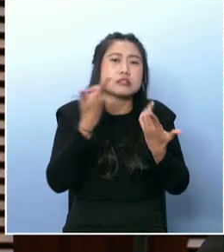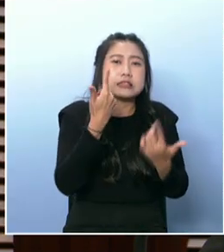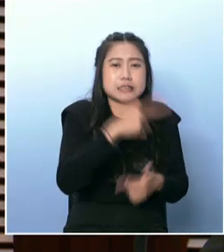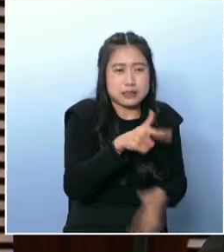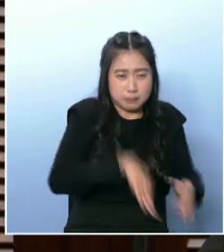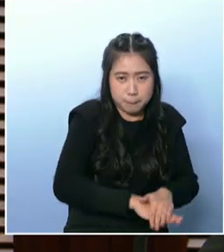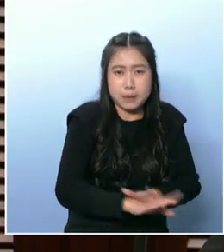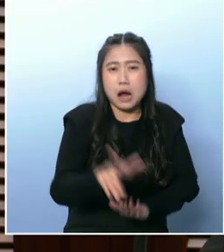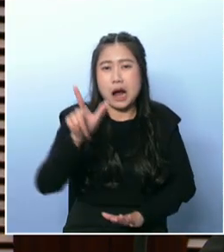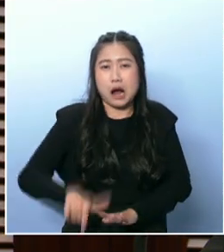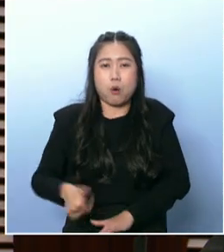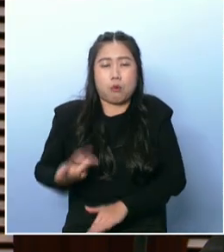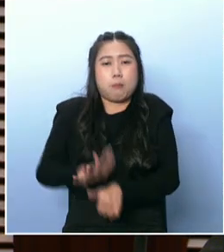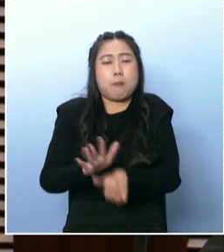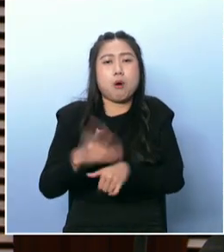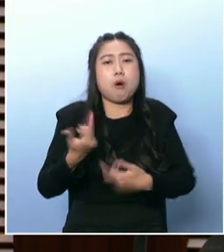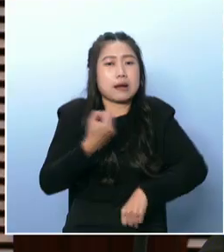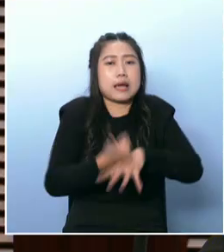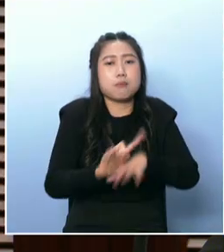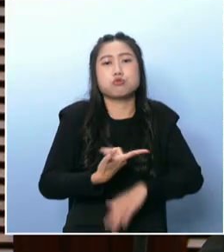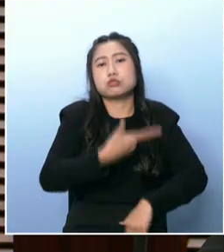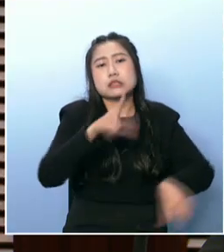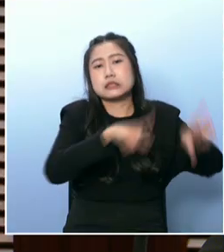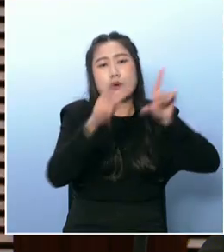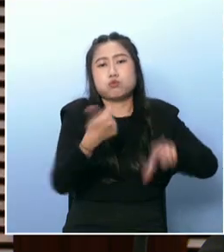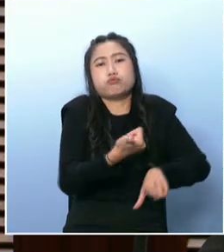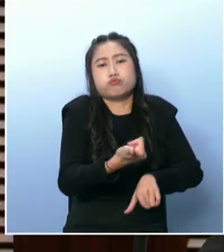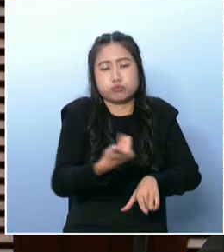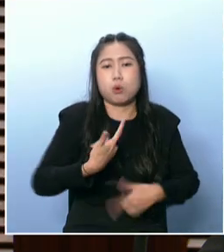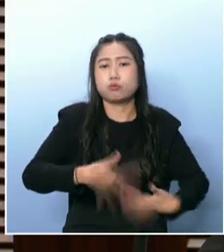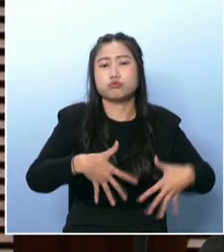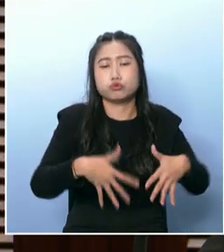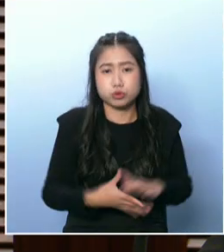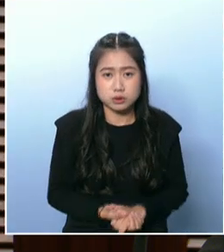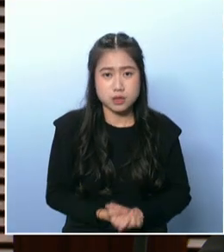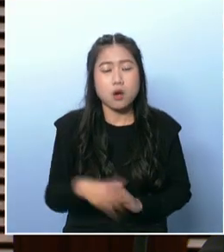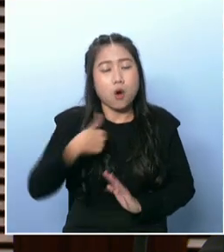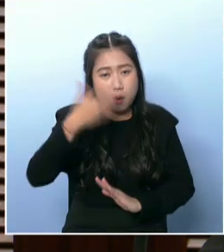formulate policy, we just try to meet the basic needs of the